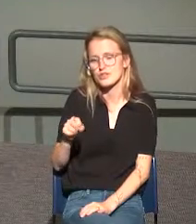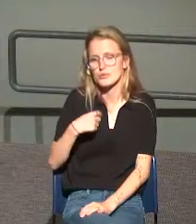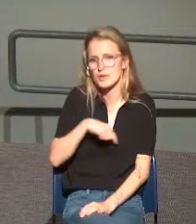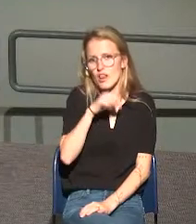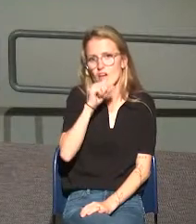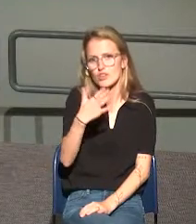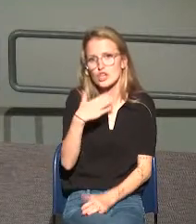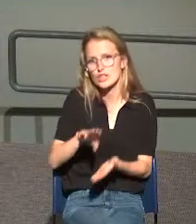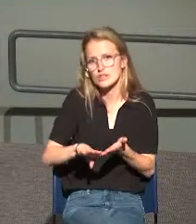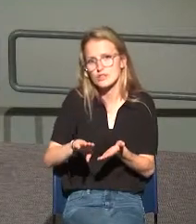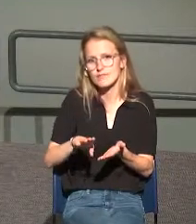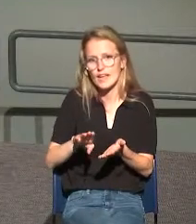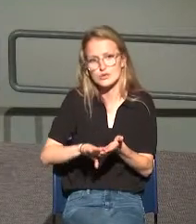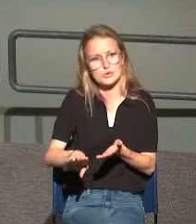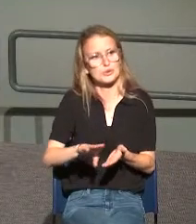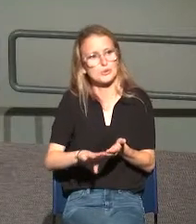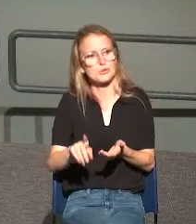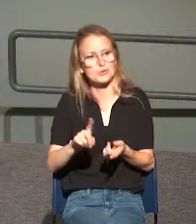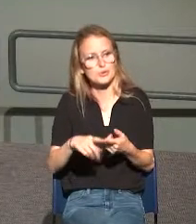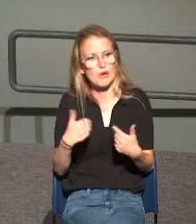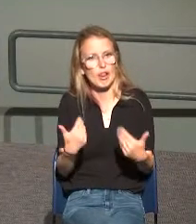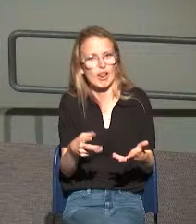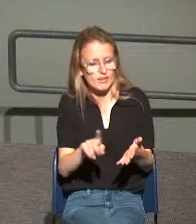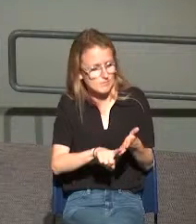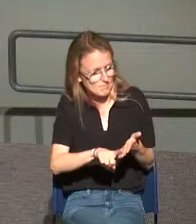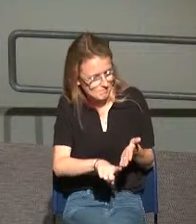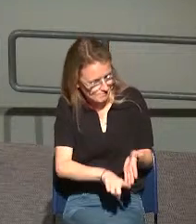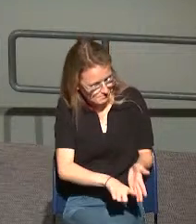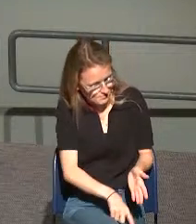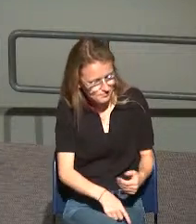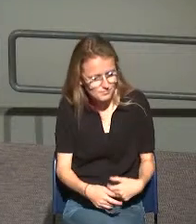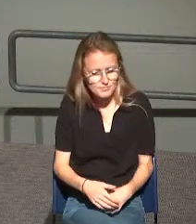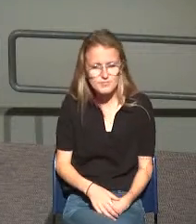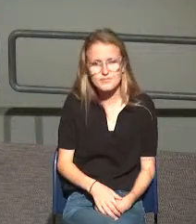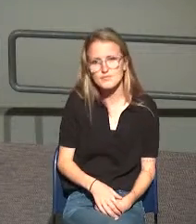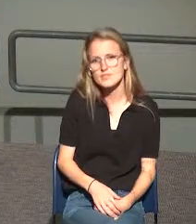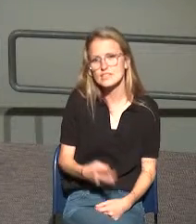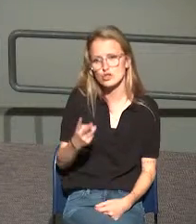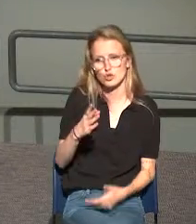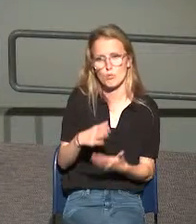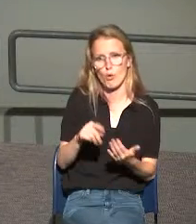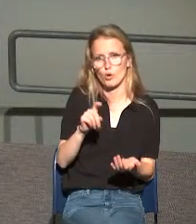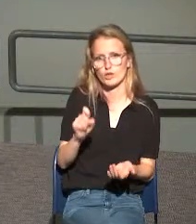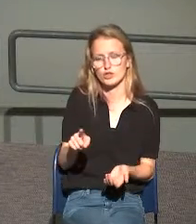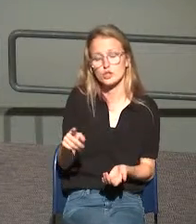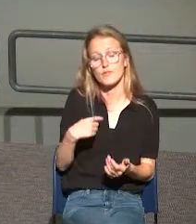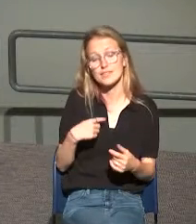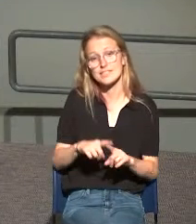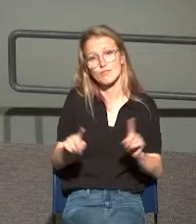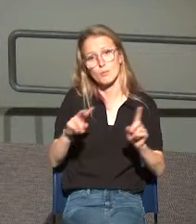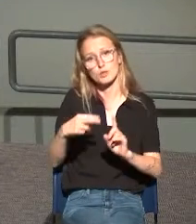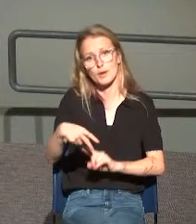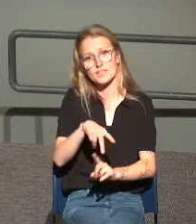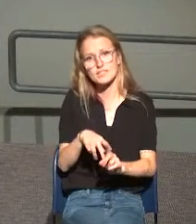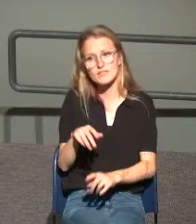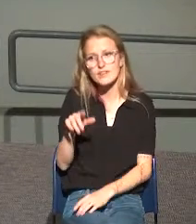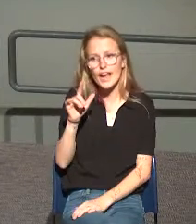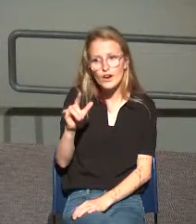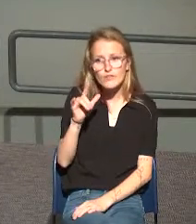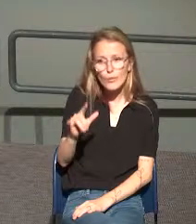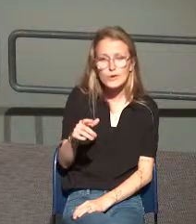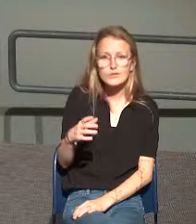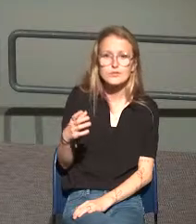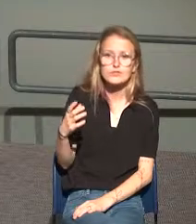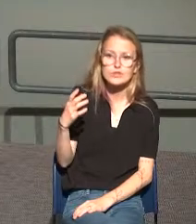Eileen, tell us a little bit about your process in writing this, but also, this is a 2-part question, because you have a very different perspective here. You know, Air Force colonel,